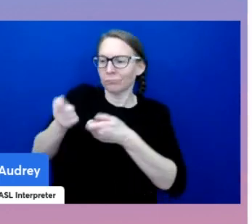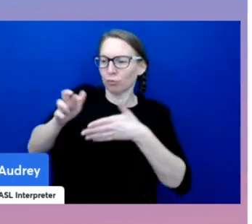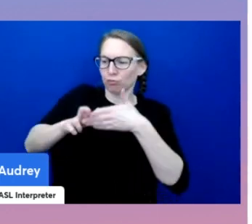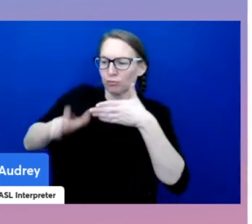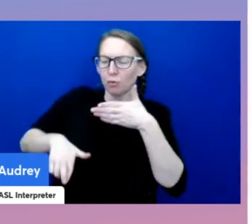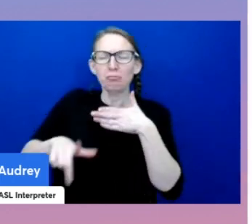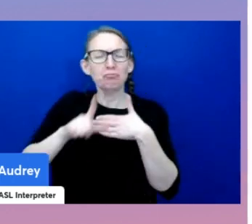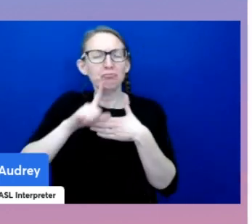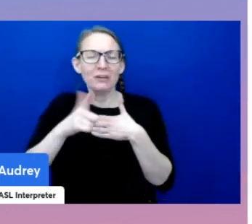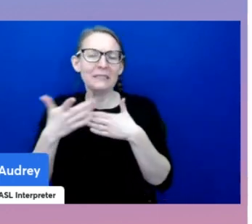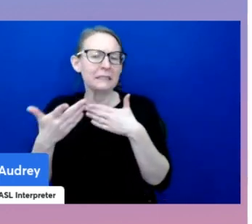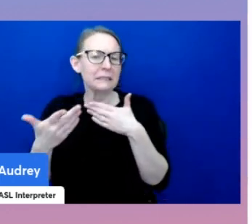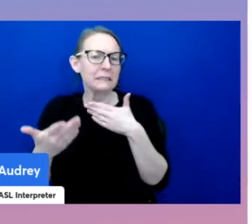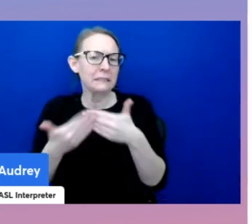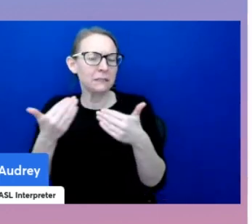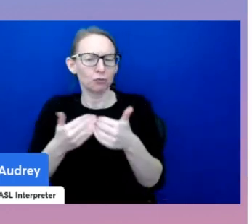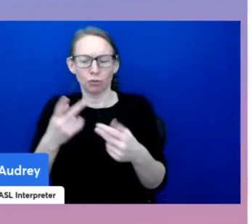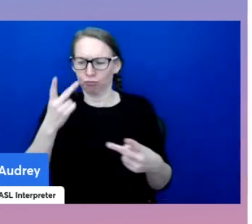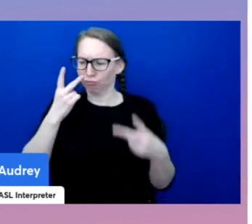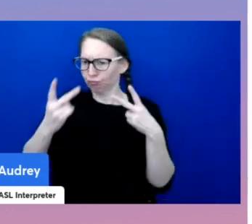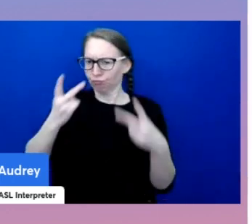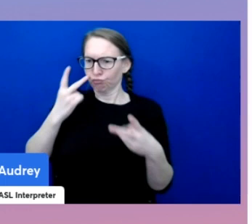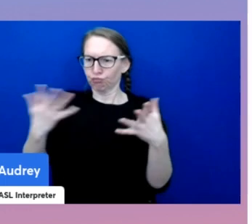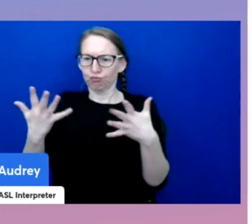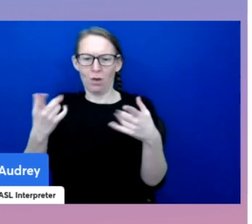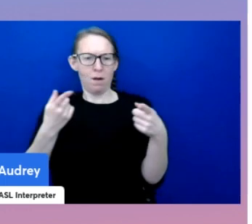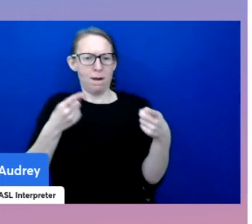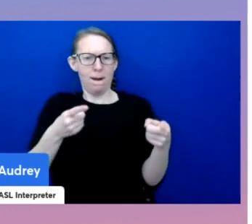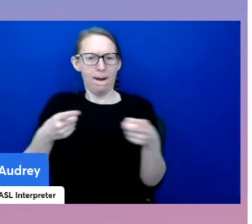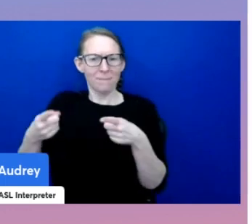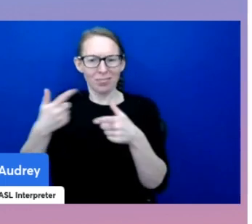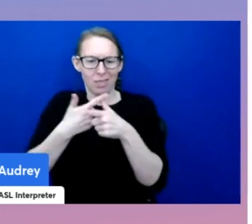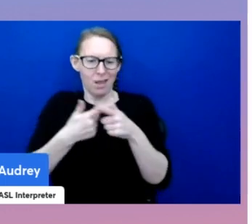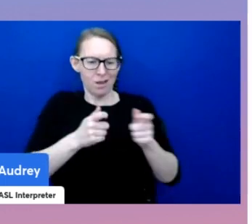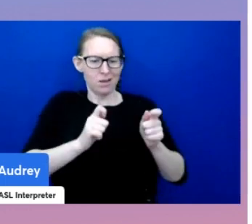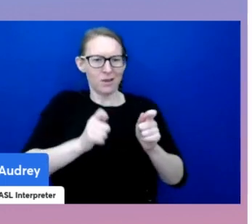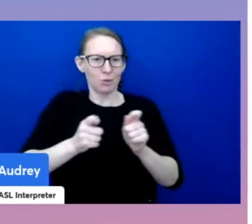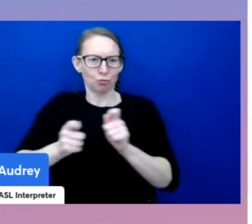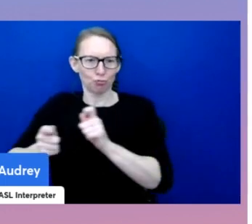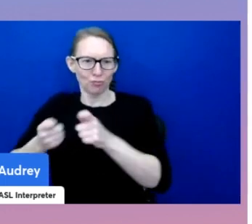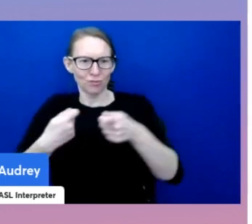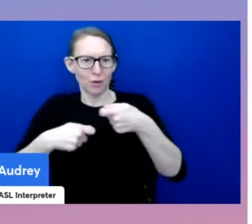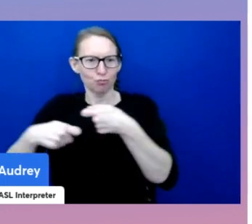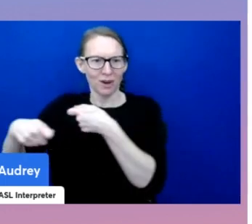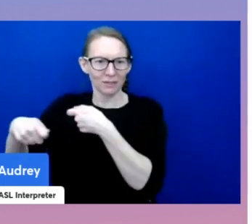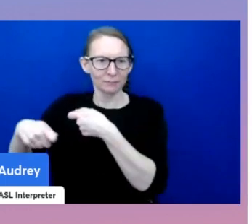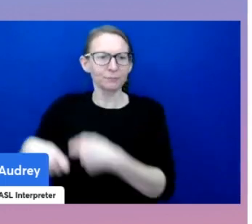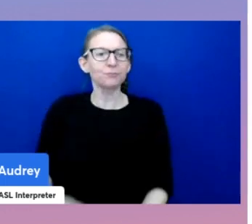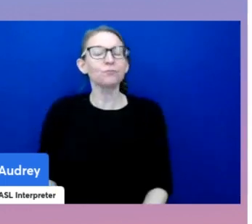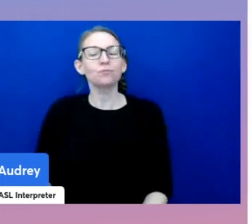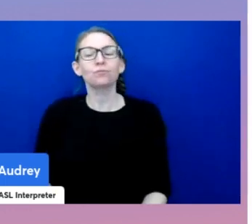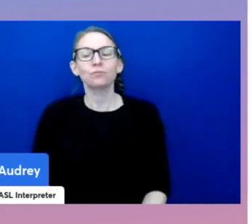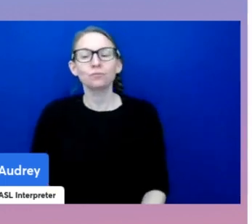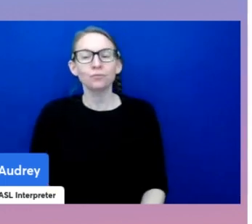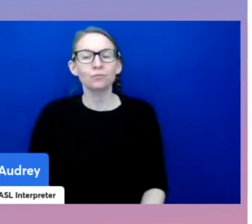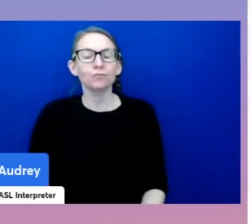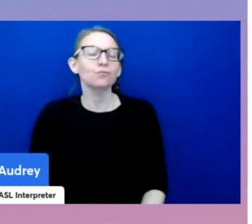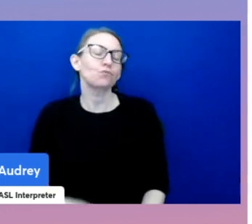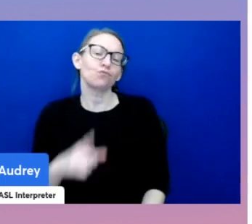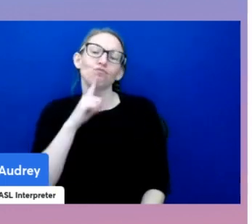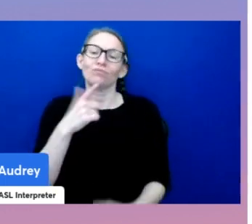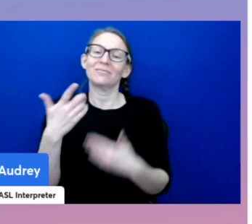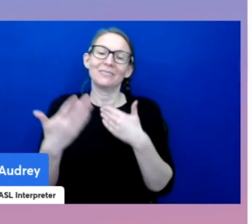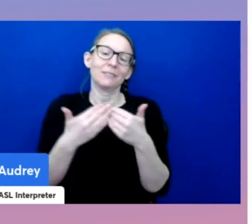easy to see what's happening and iterate on that. It's a very easy way to get familiar with an